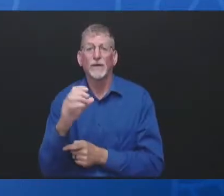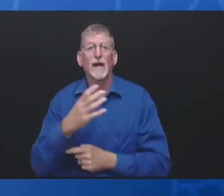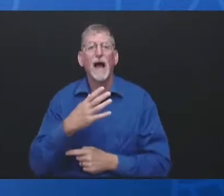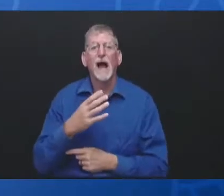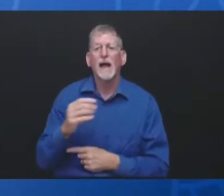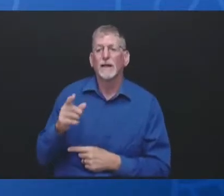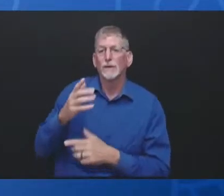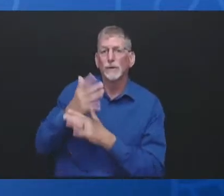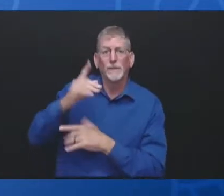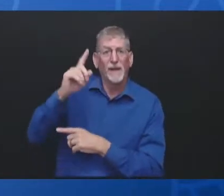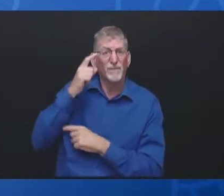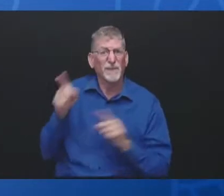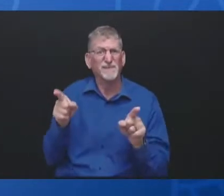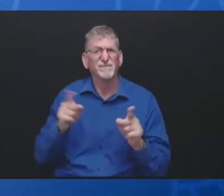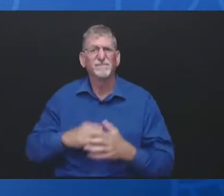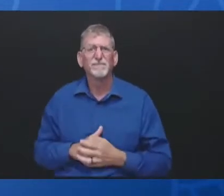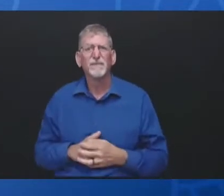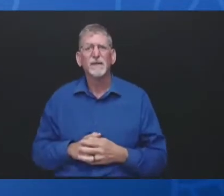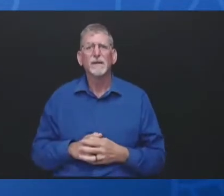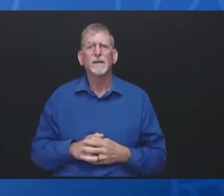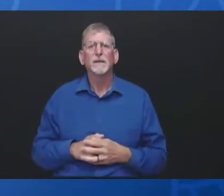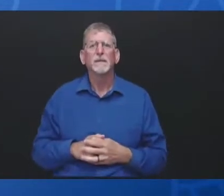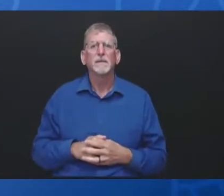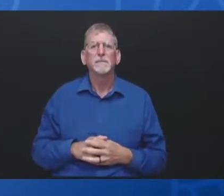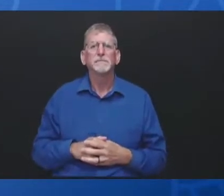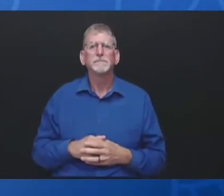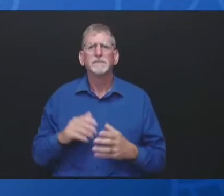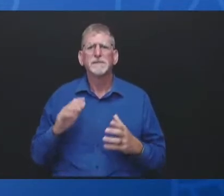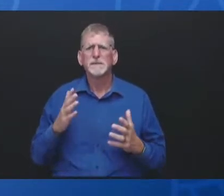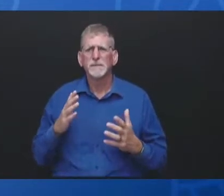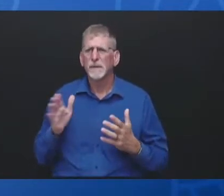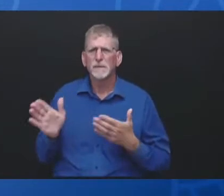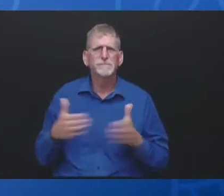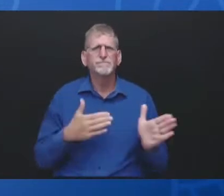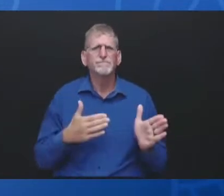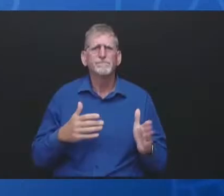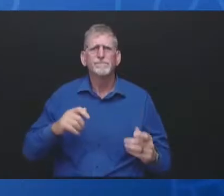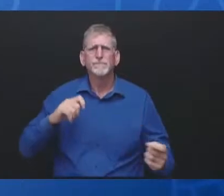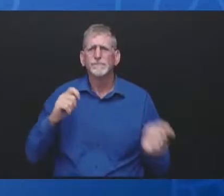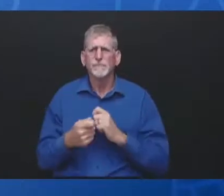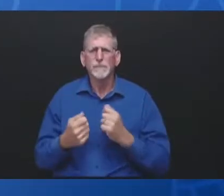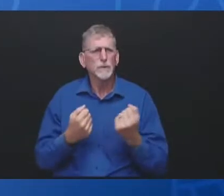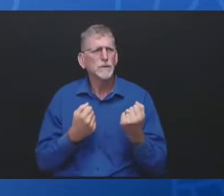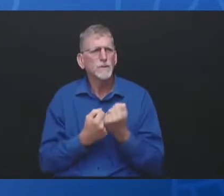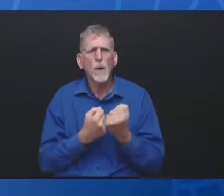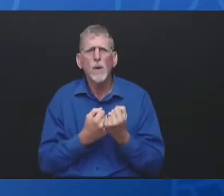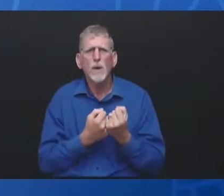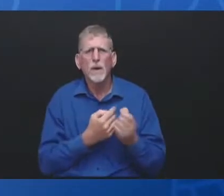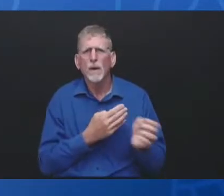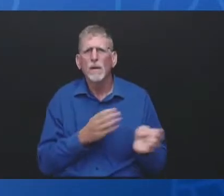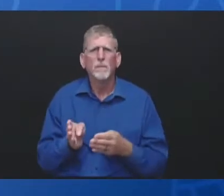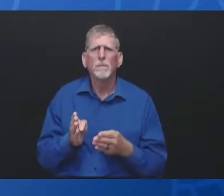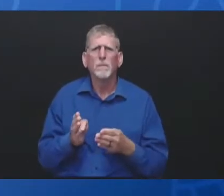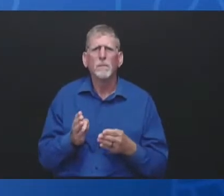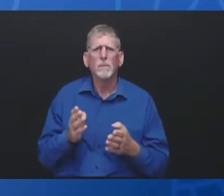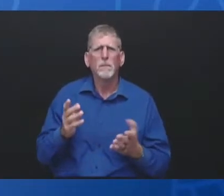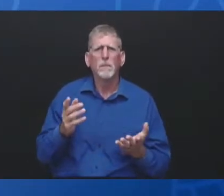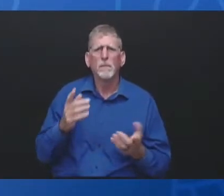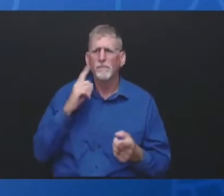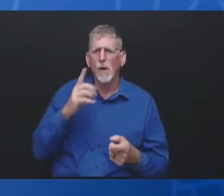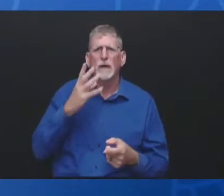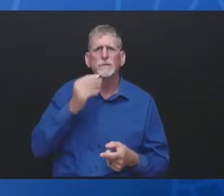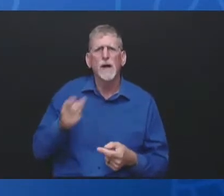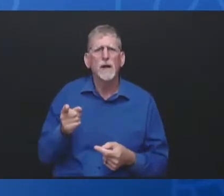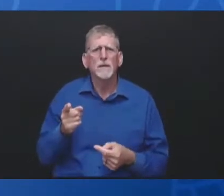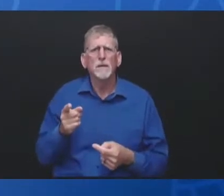kind of shifted quite a lot in the last few days on their position of support for Israel. They've been, alongside the US, one of the main backers of